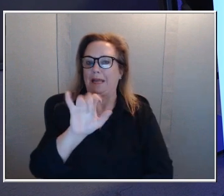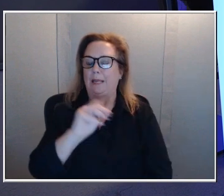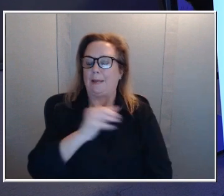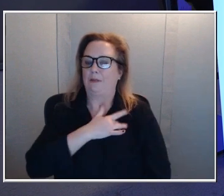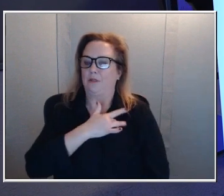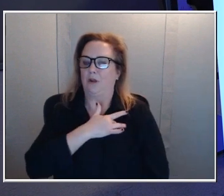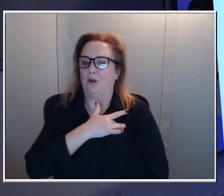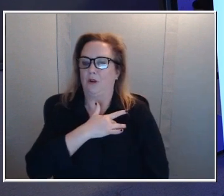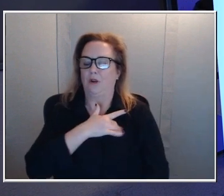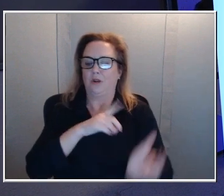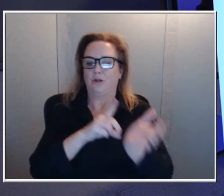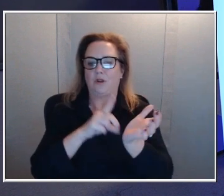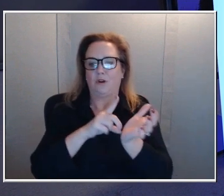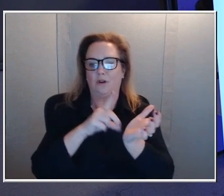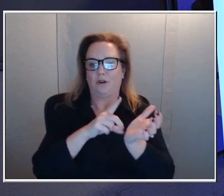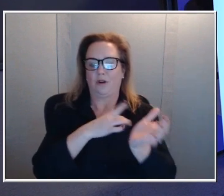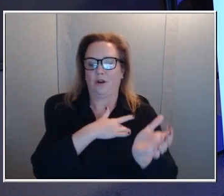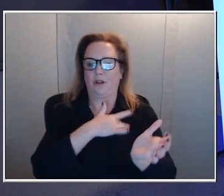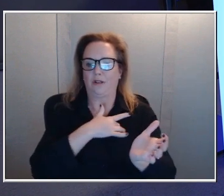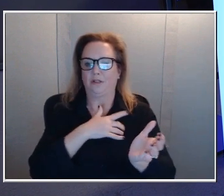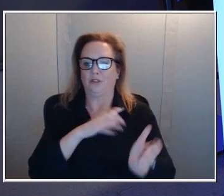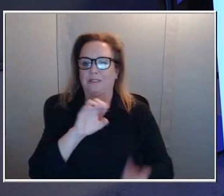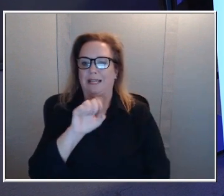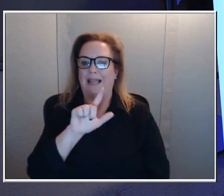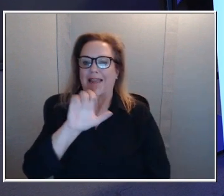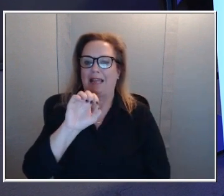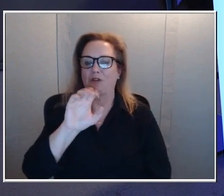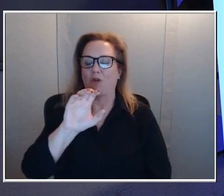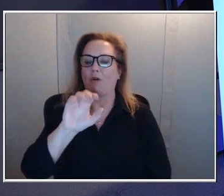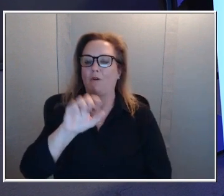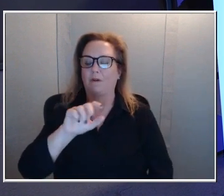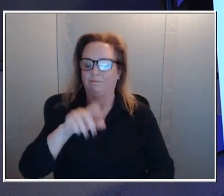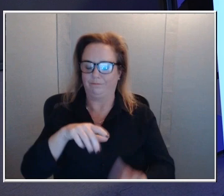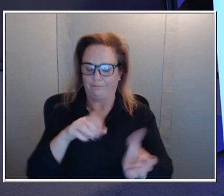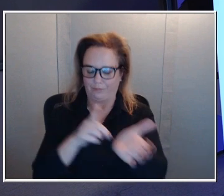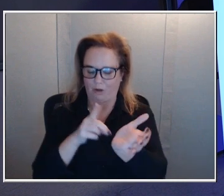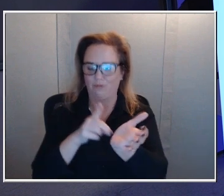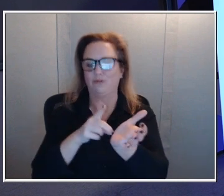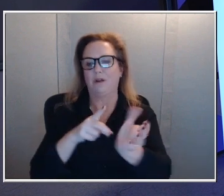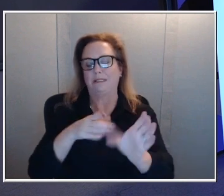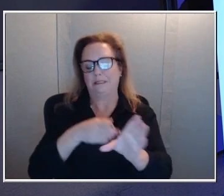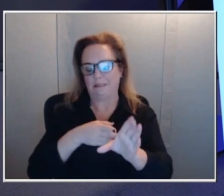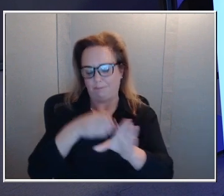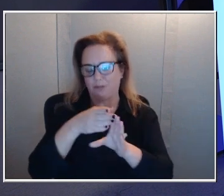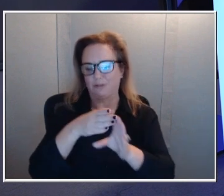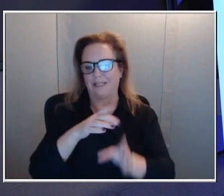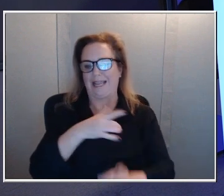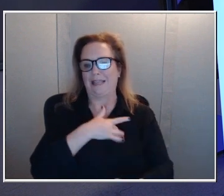Rhea Pimentel. She is an electrophysiologist, meaning that she specializes